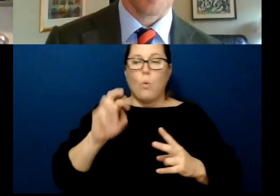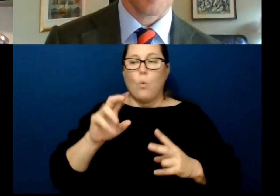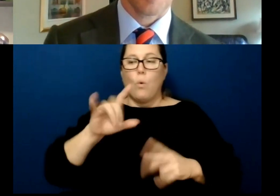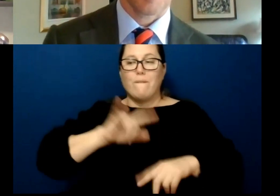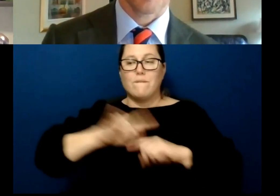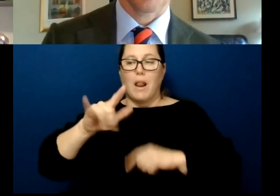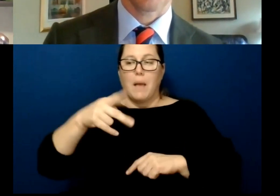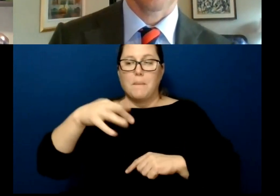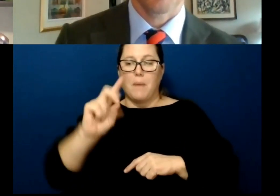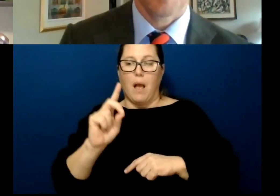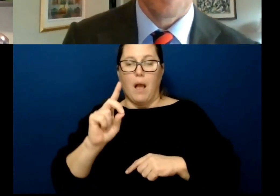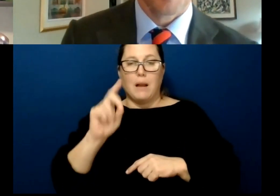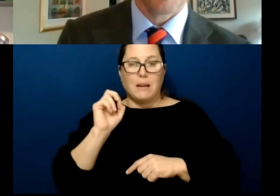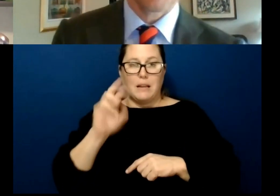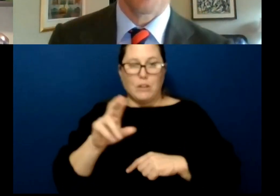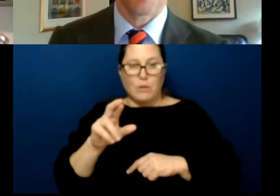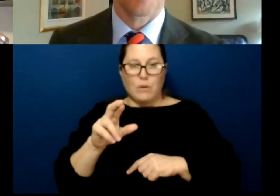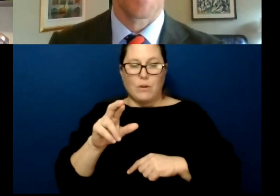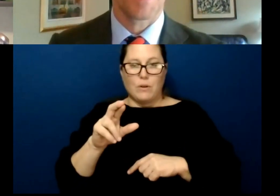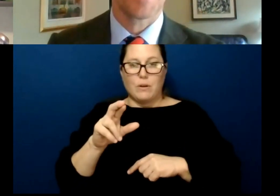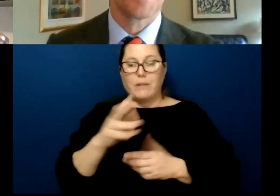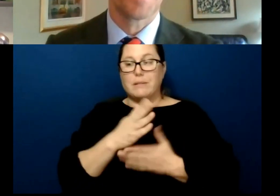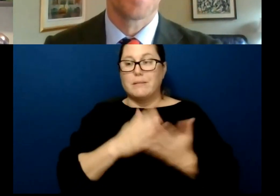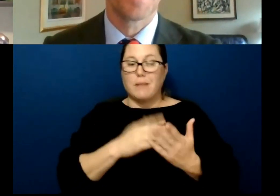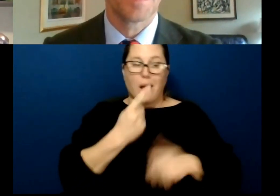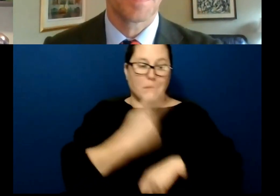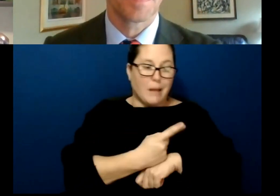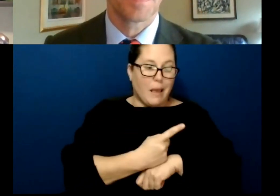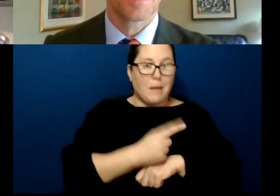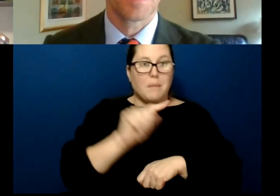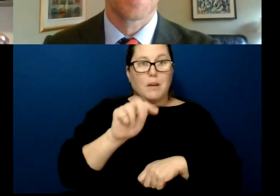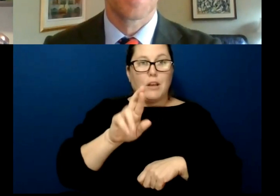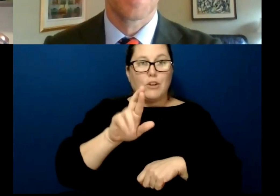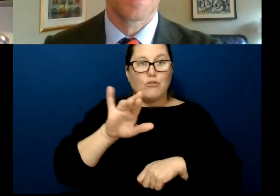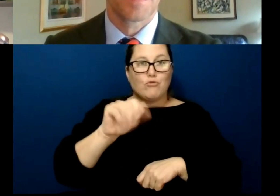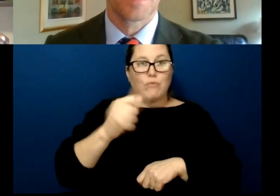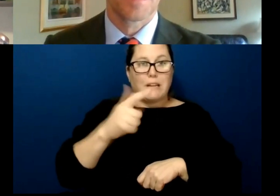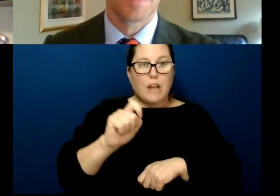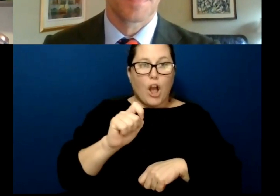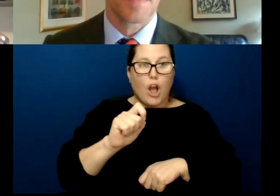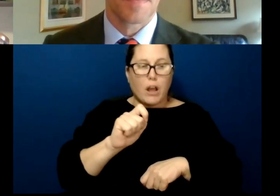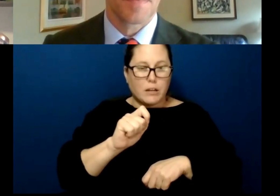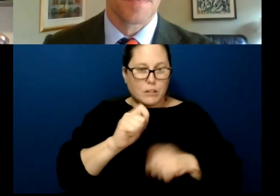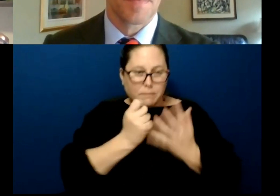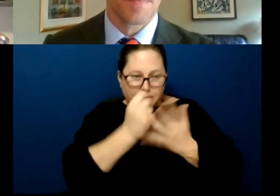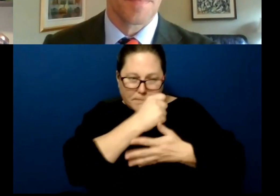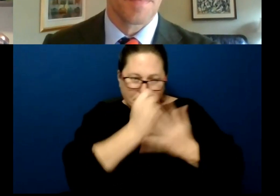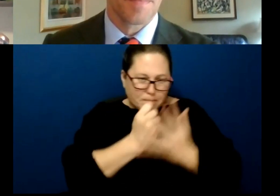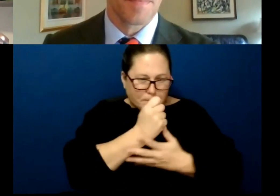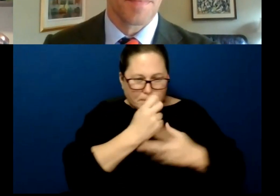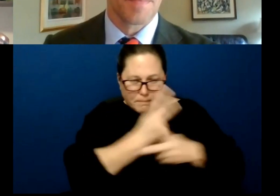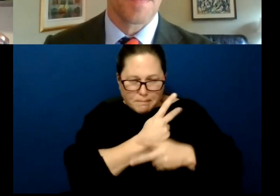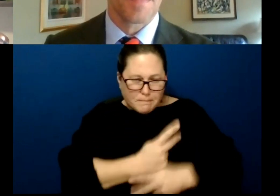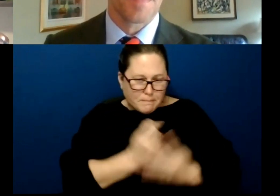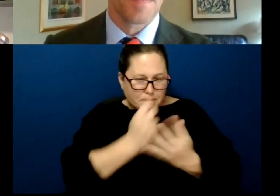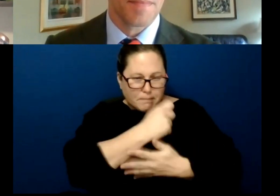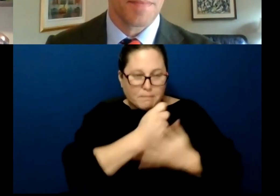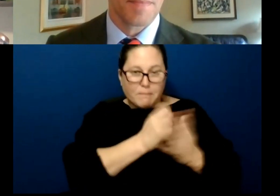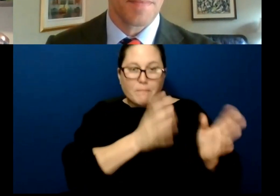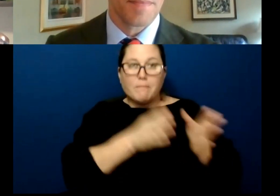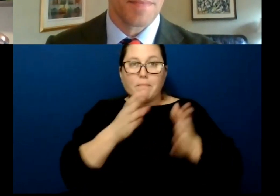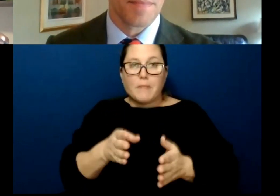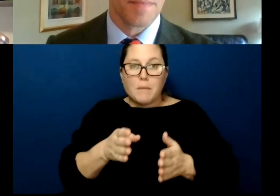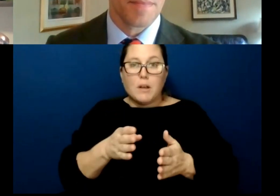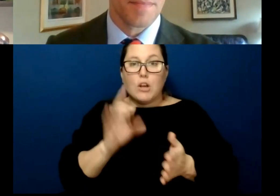emergency department, there's some days you might be triaging patients. Some days you might be the trauma nurse. Some days you might be in the mental health